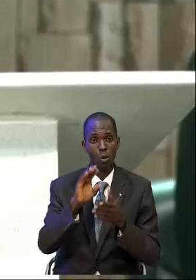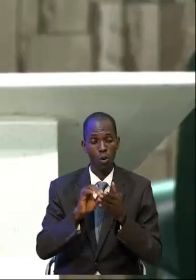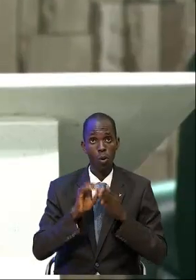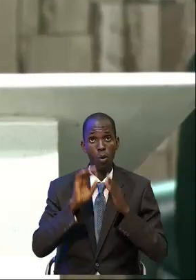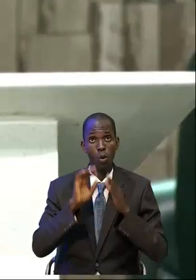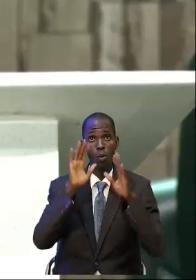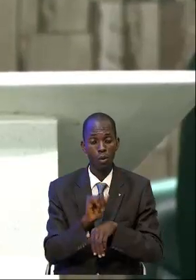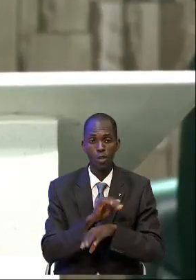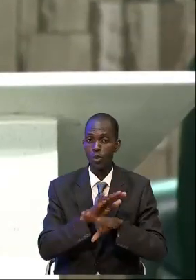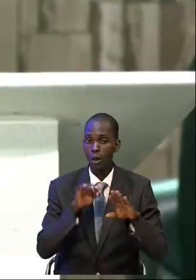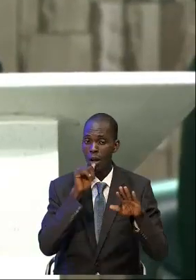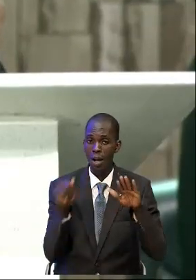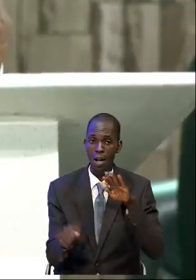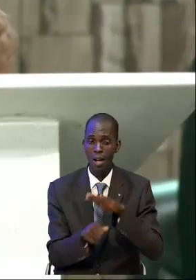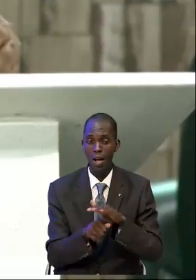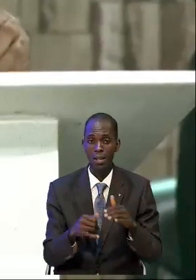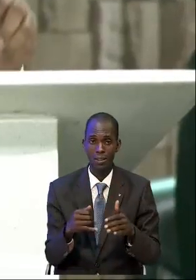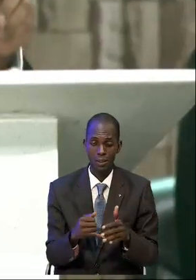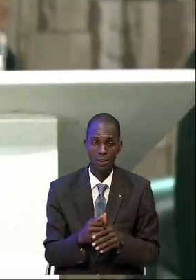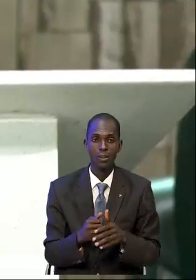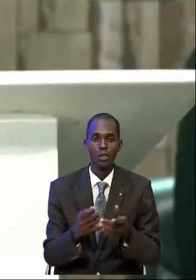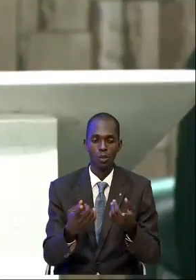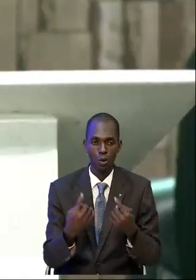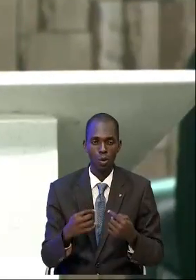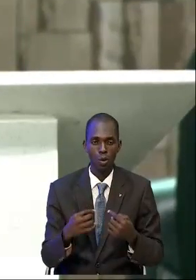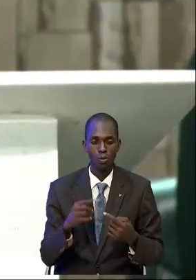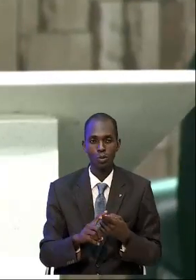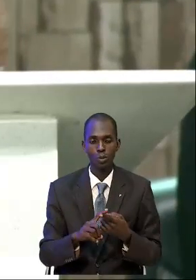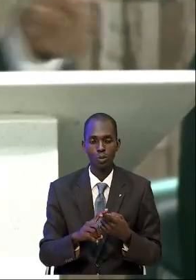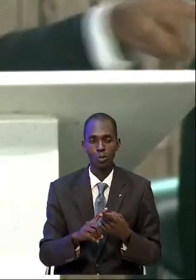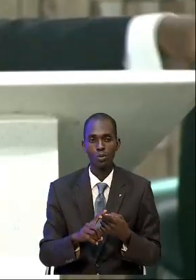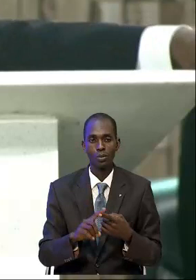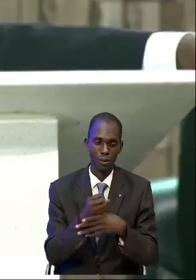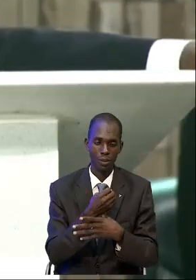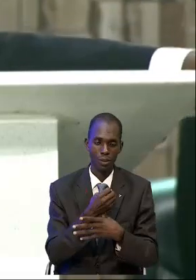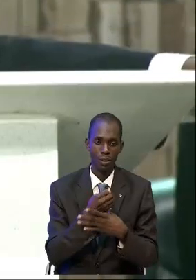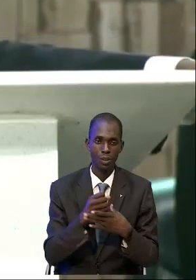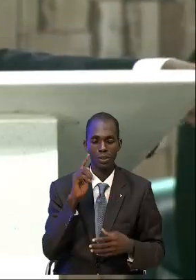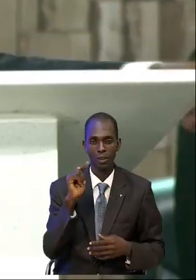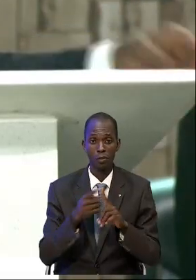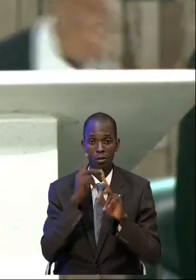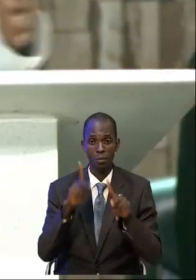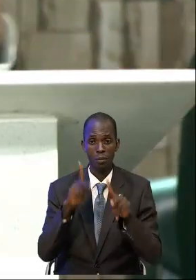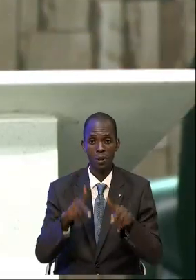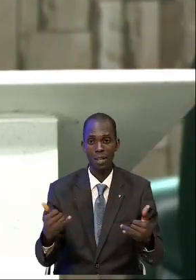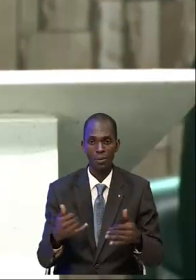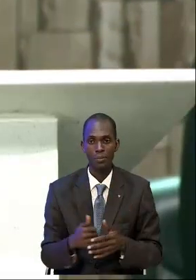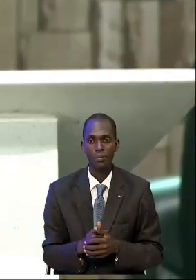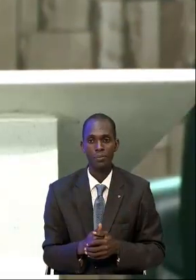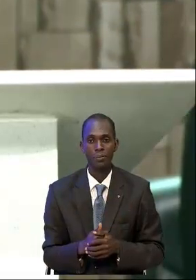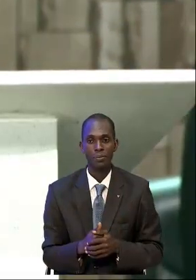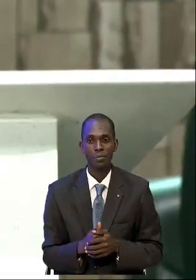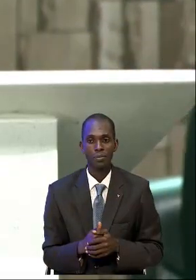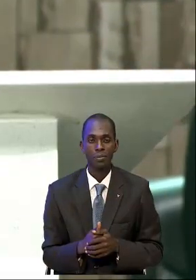been released. And as you discard your miracle, don't carry it, don't hide it. Come to hall 6. Let them have